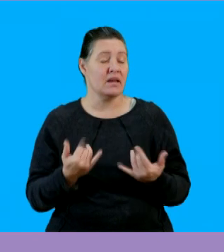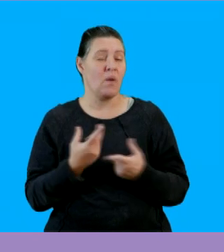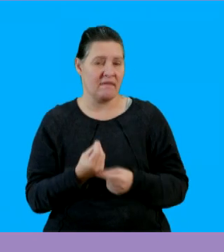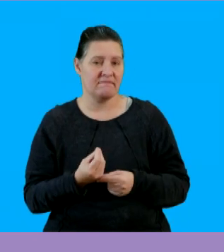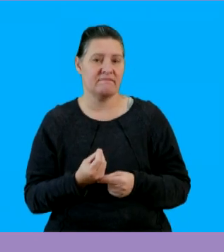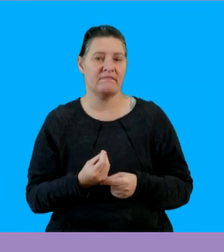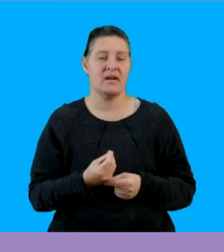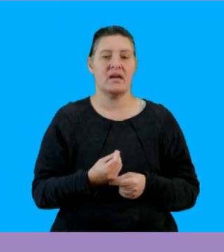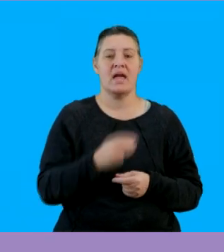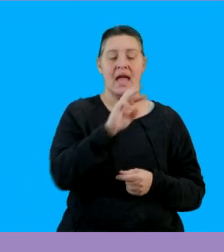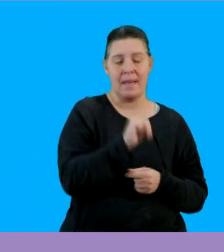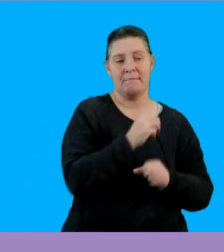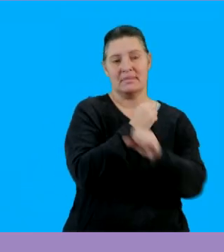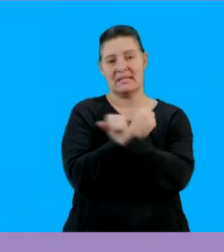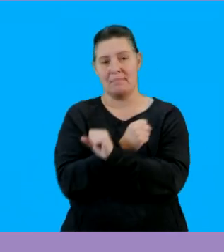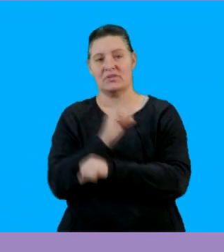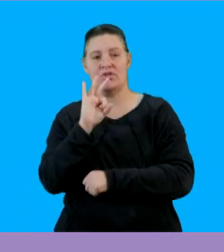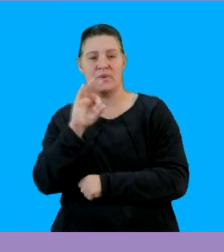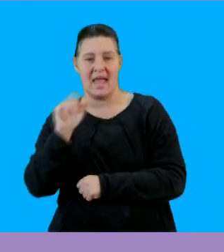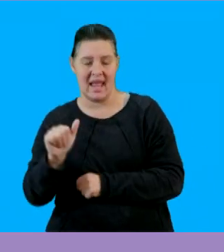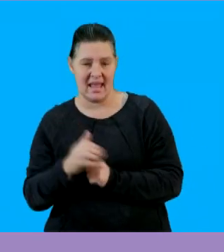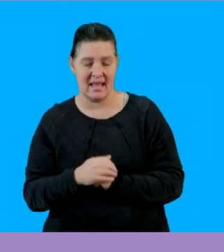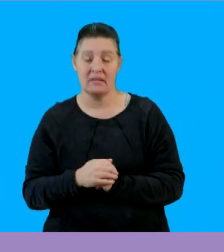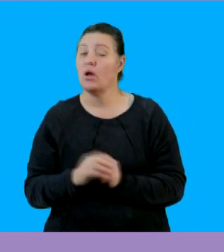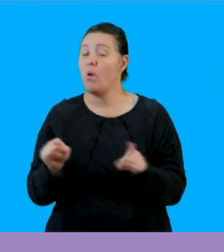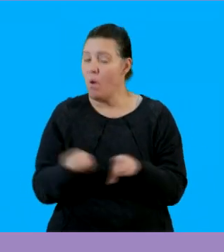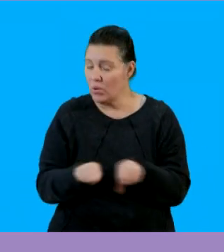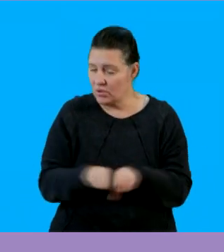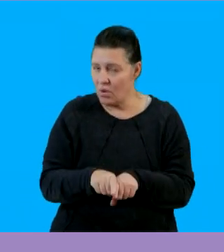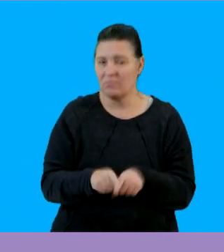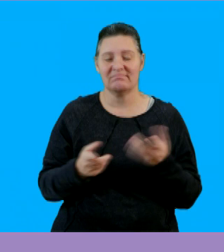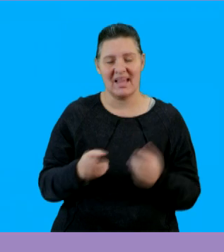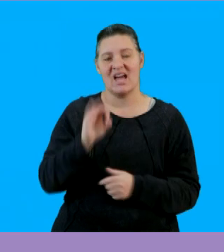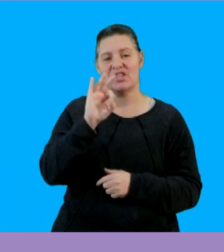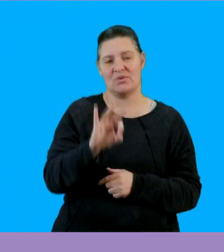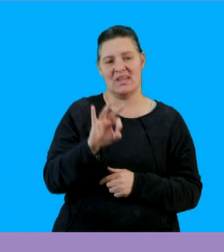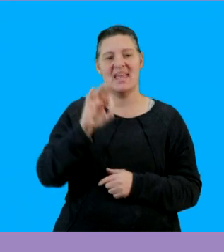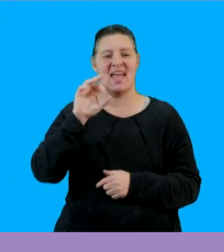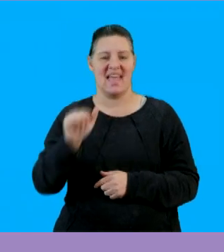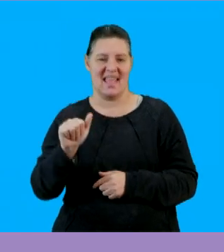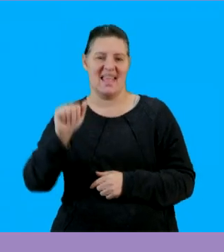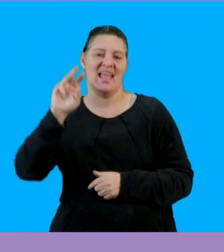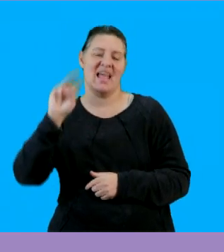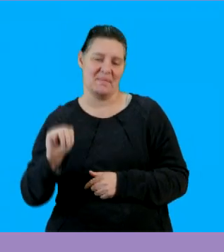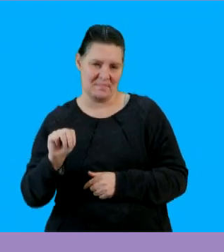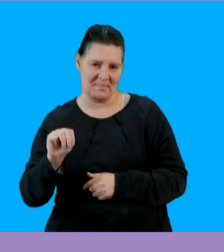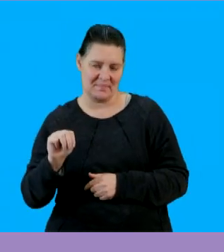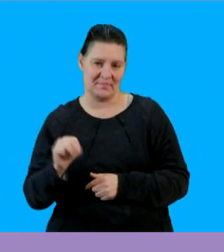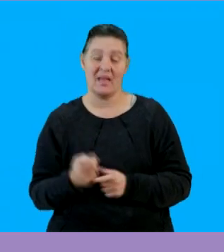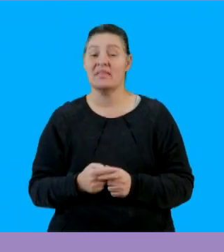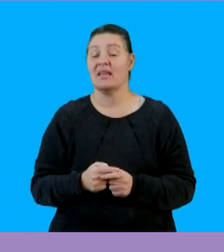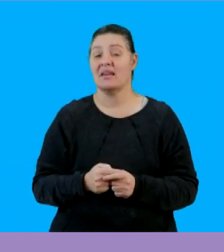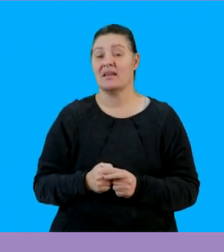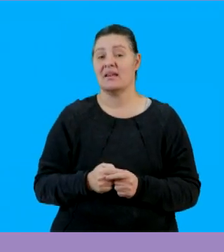3am. Then we have m multiplied by 3a. That is also going to be